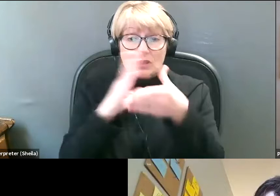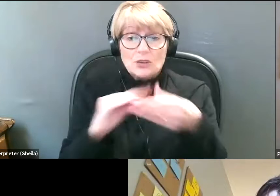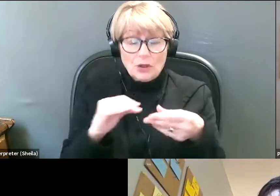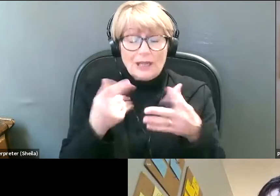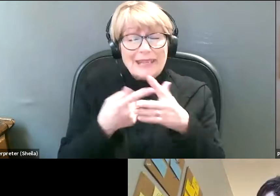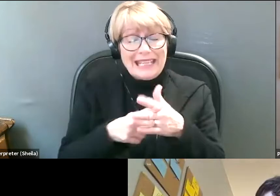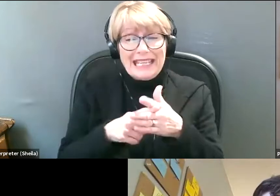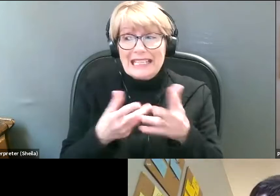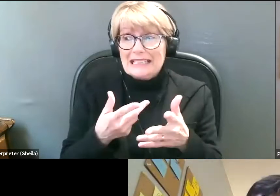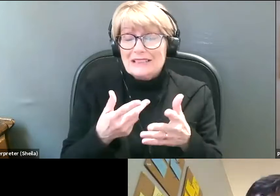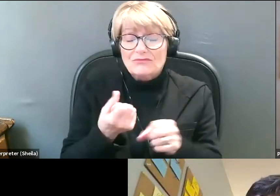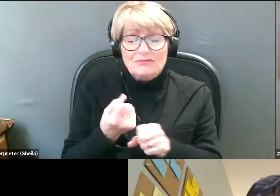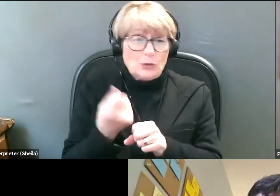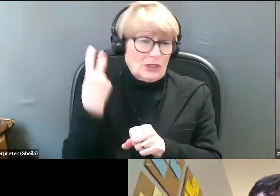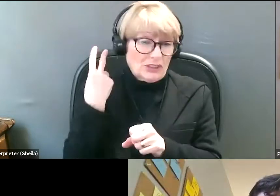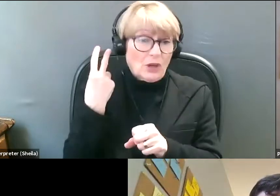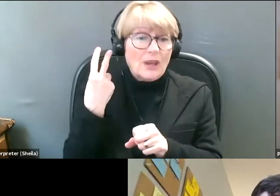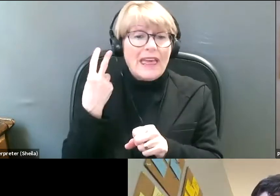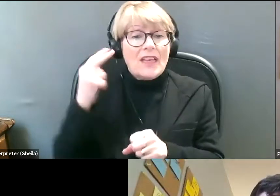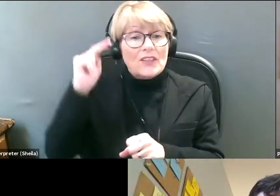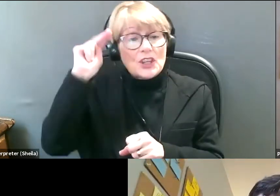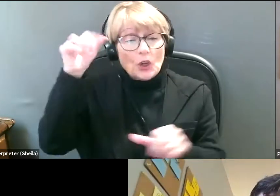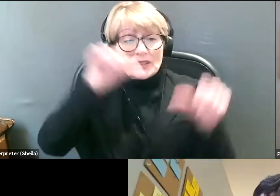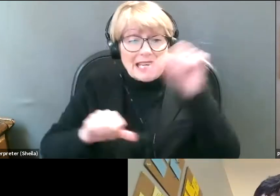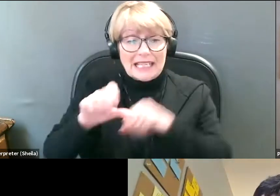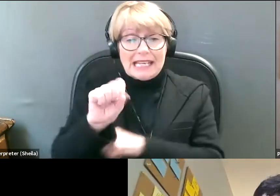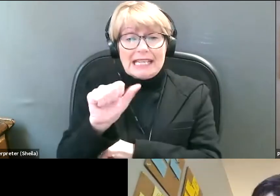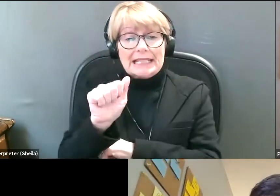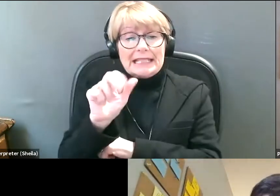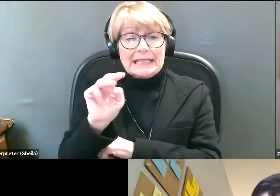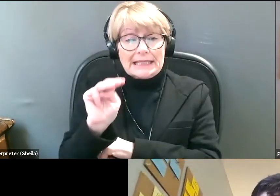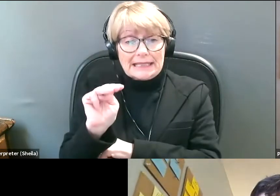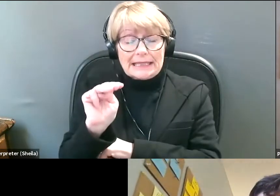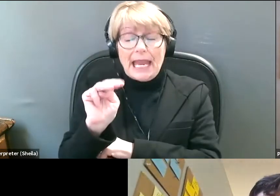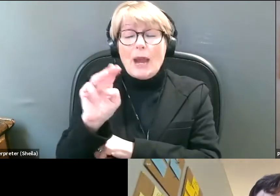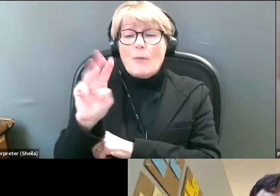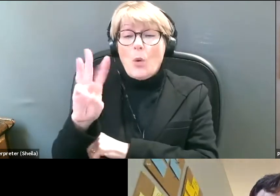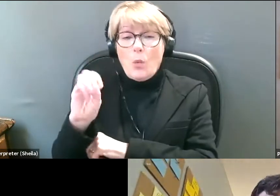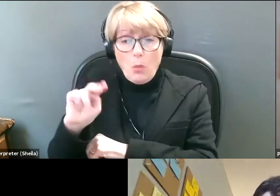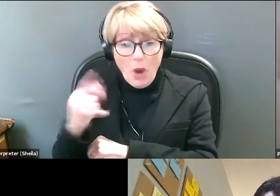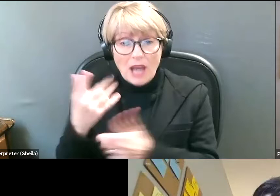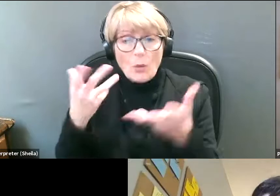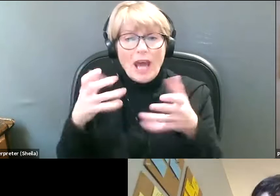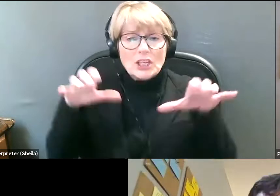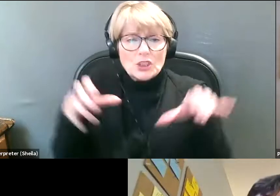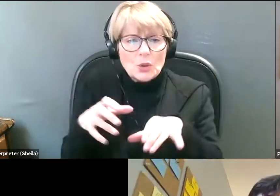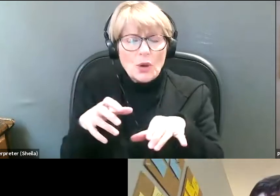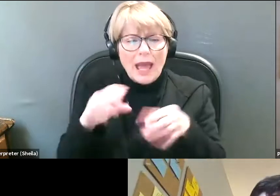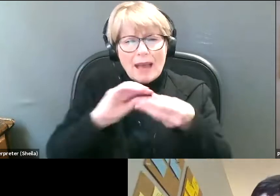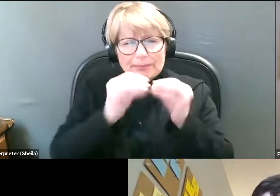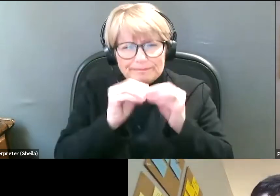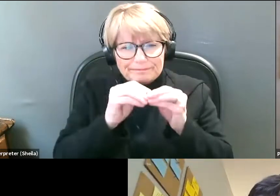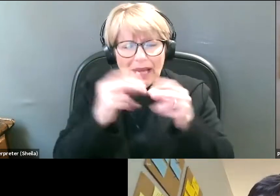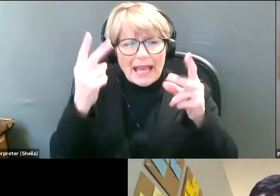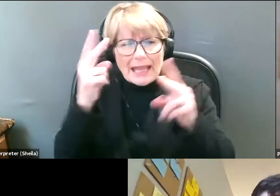when the neuroscientist Sam Wong started doing quantitative analysis of polls. And he noticed something funny, that